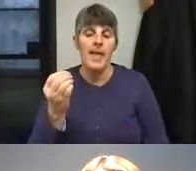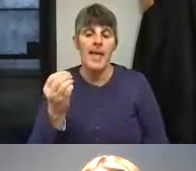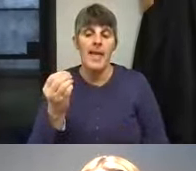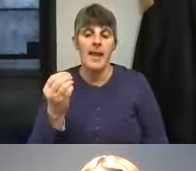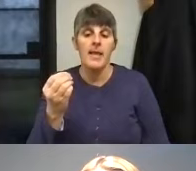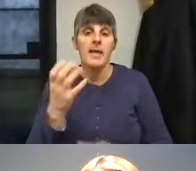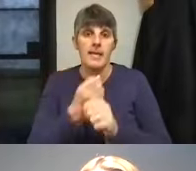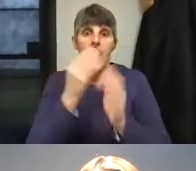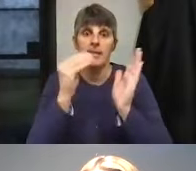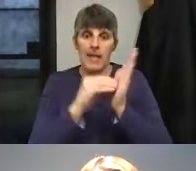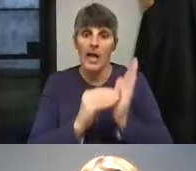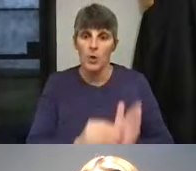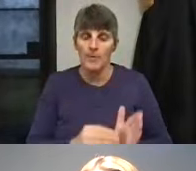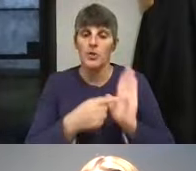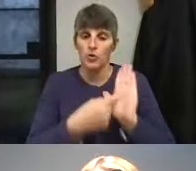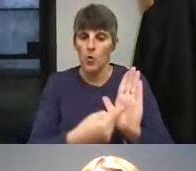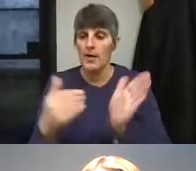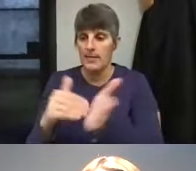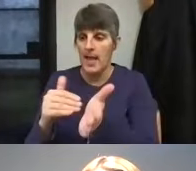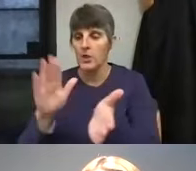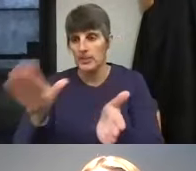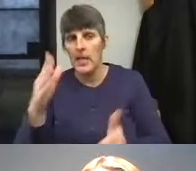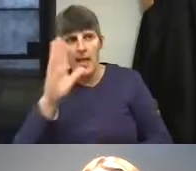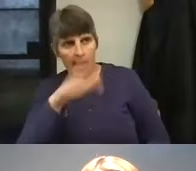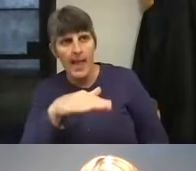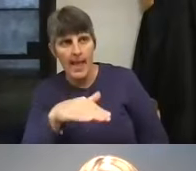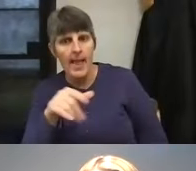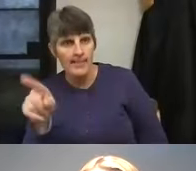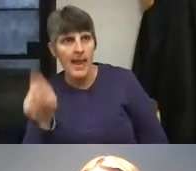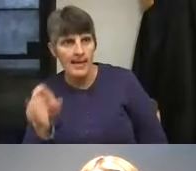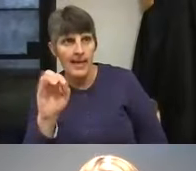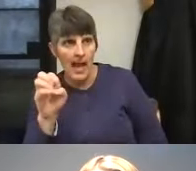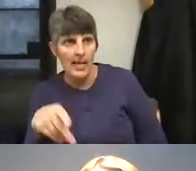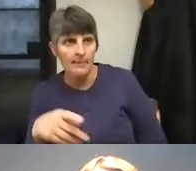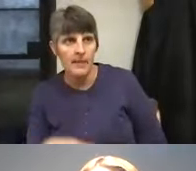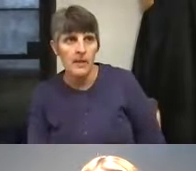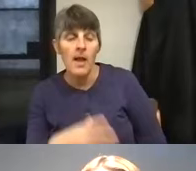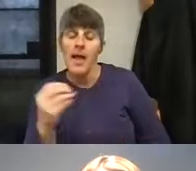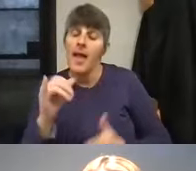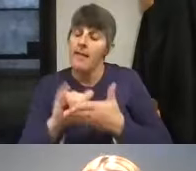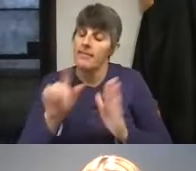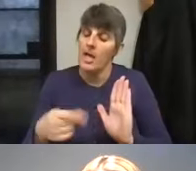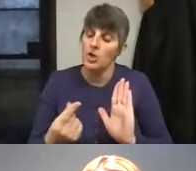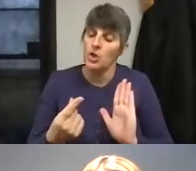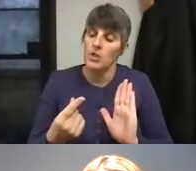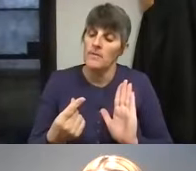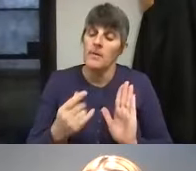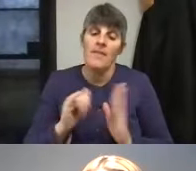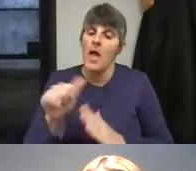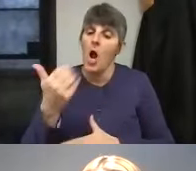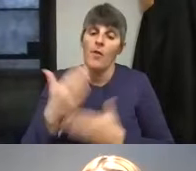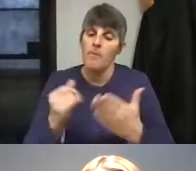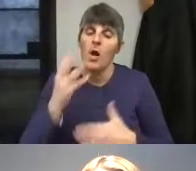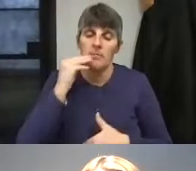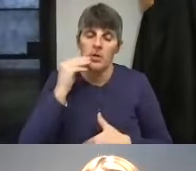get documents stating that the doctor stating, hey, they need an IEP. And that's just, that other part of